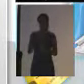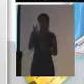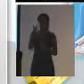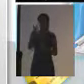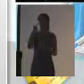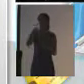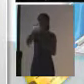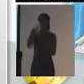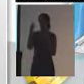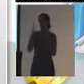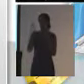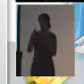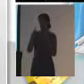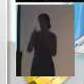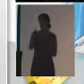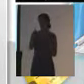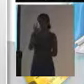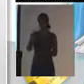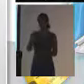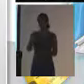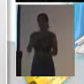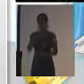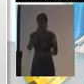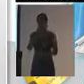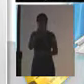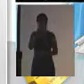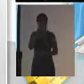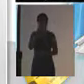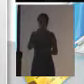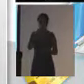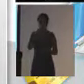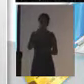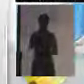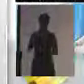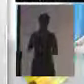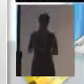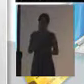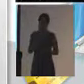The system implementation, well, we'll see. I'm not going to